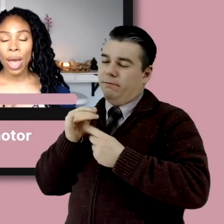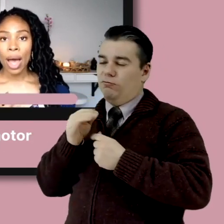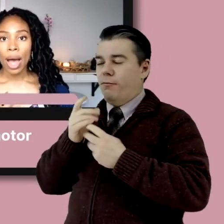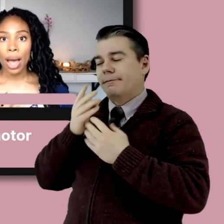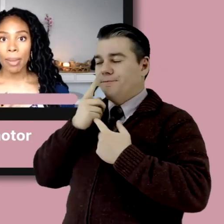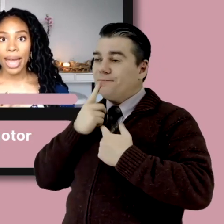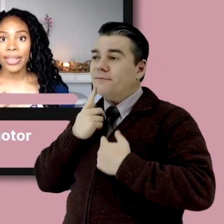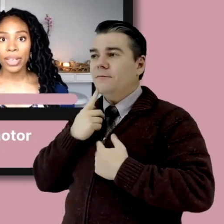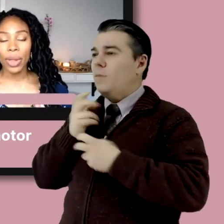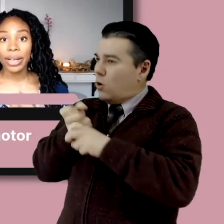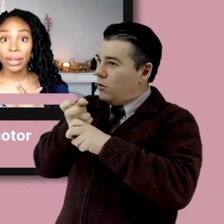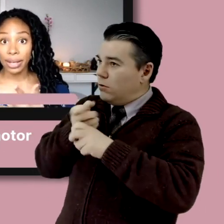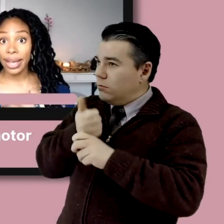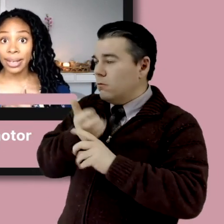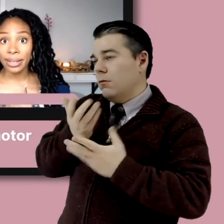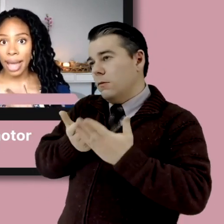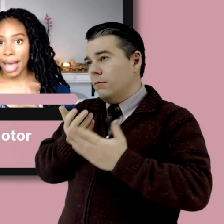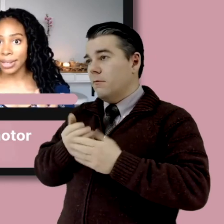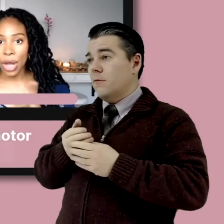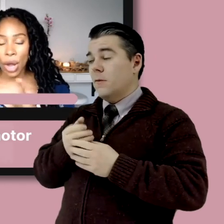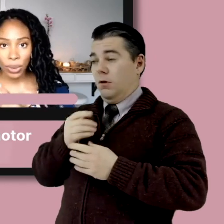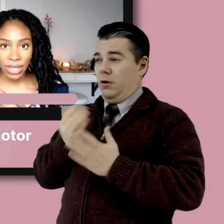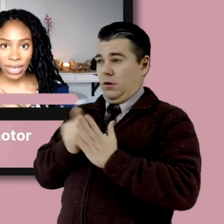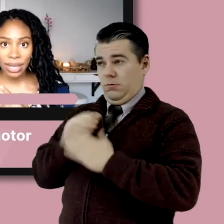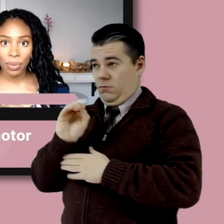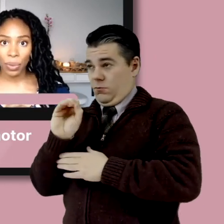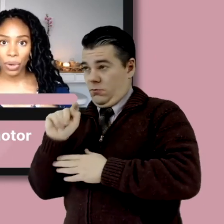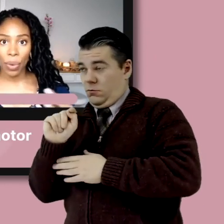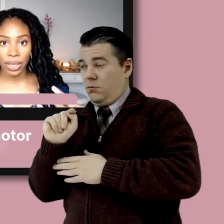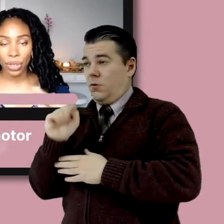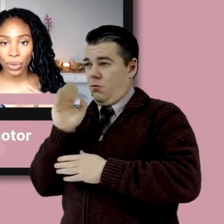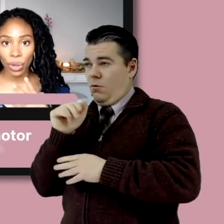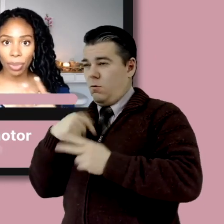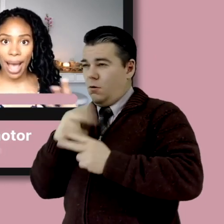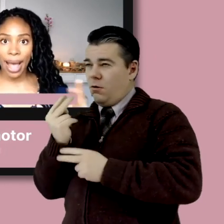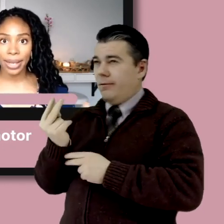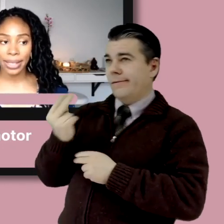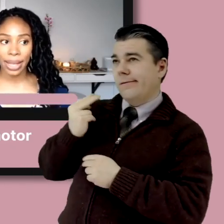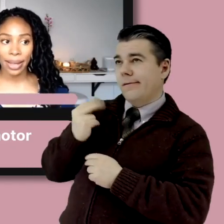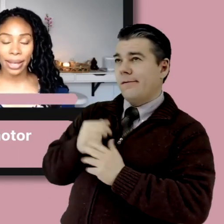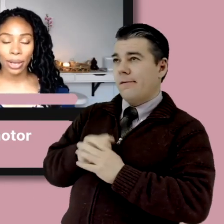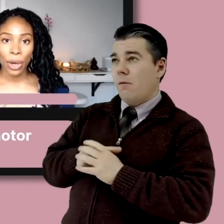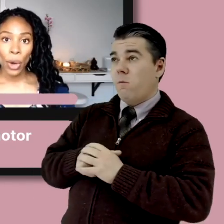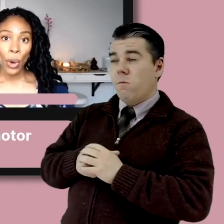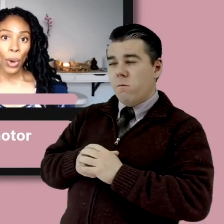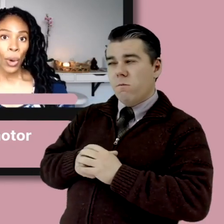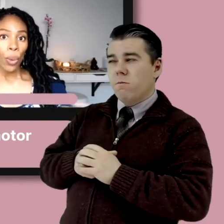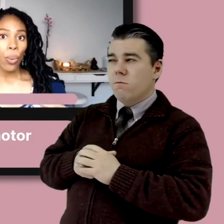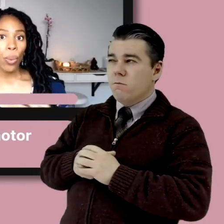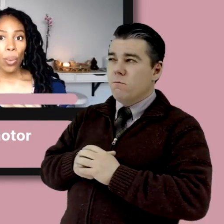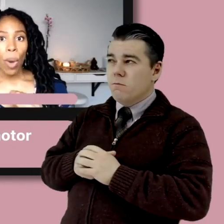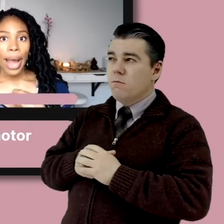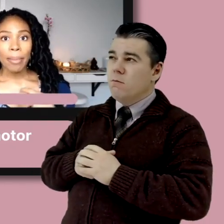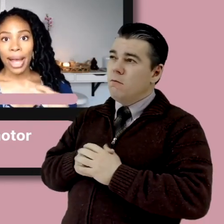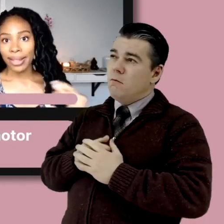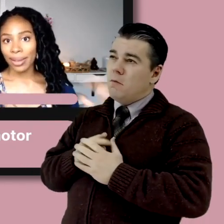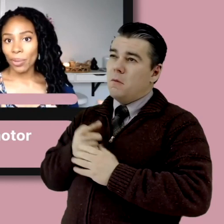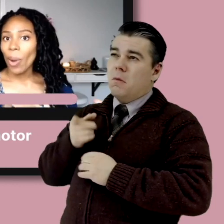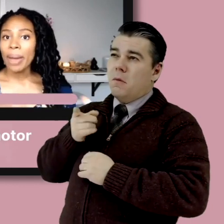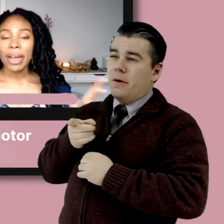swallow. And then you like, again, as an OT, we're going to look back and say like,